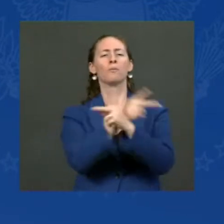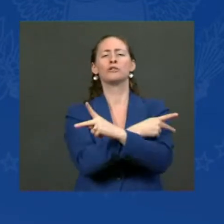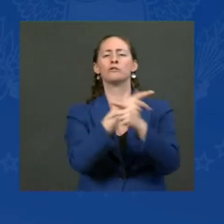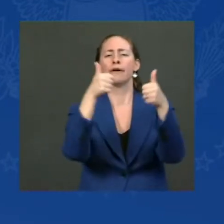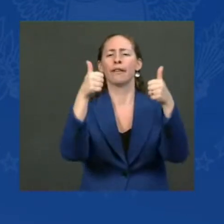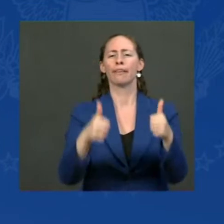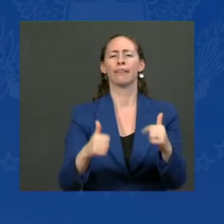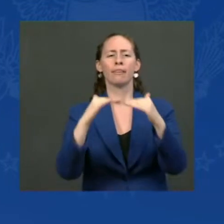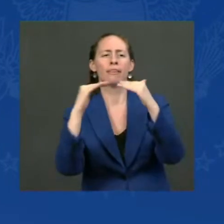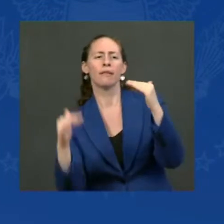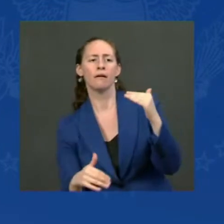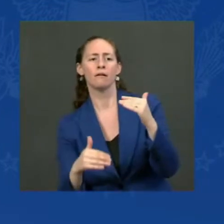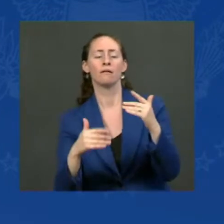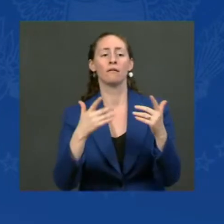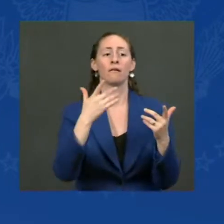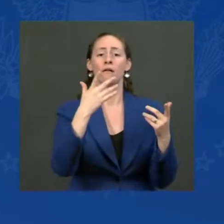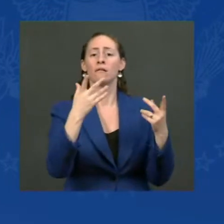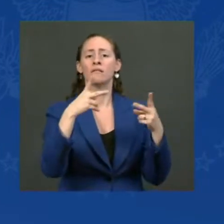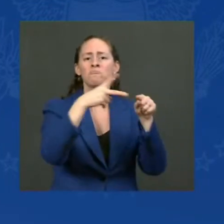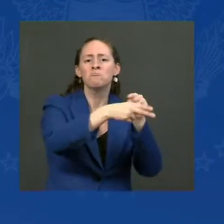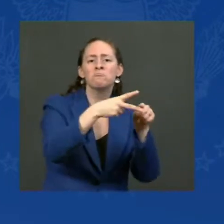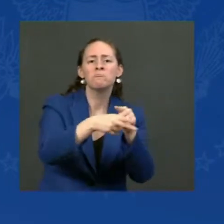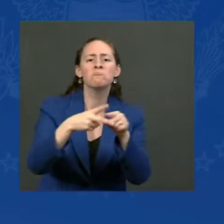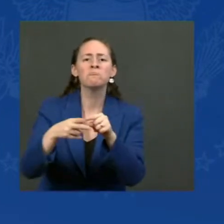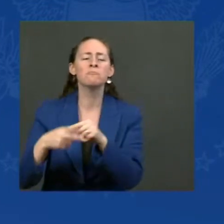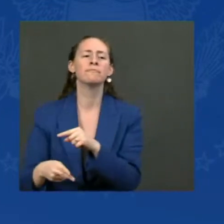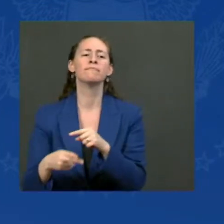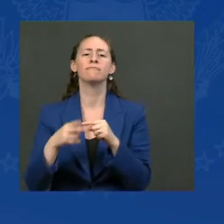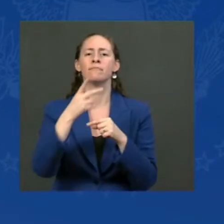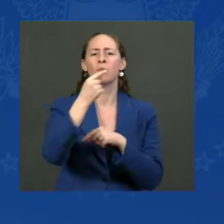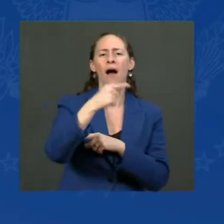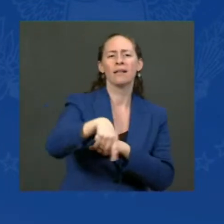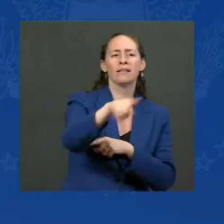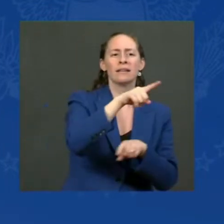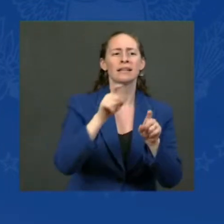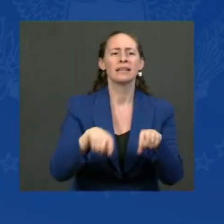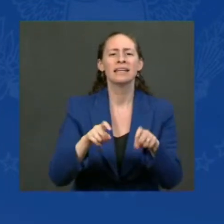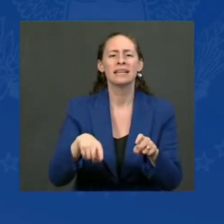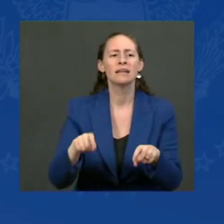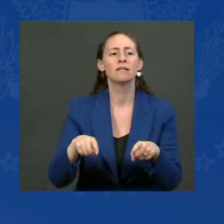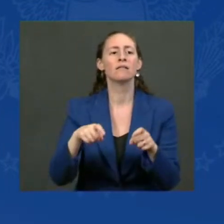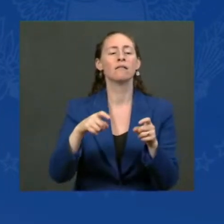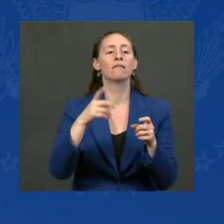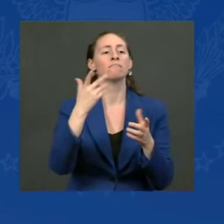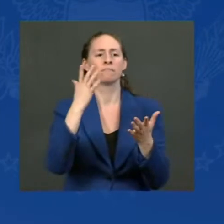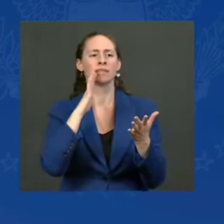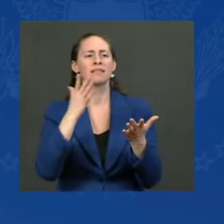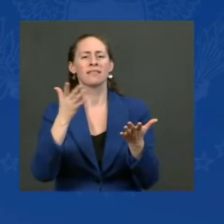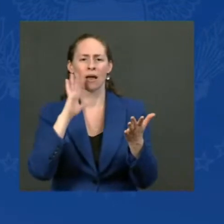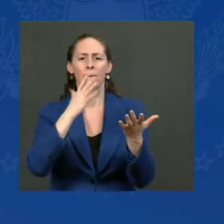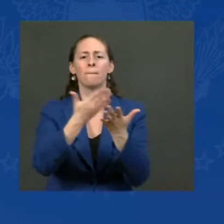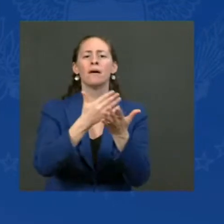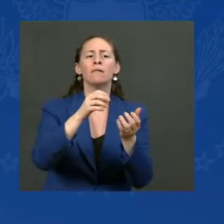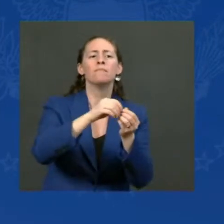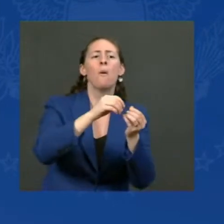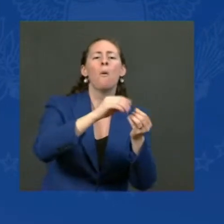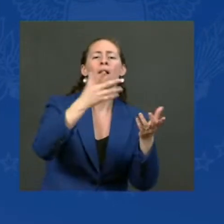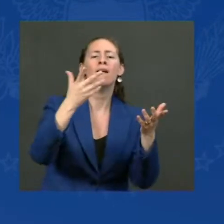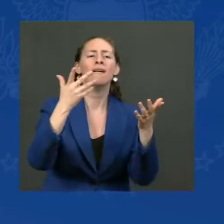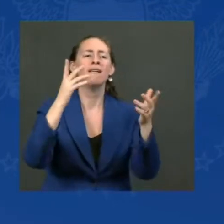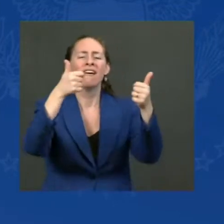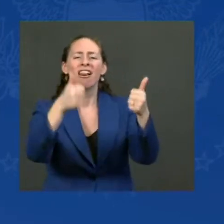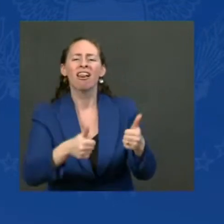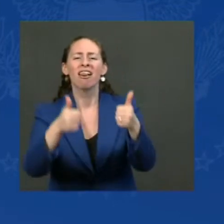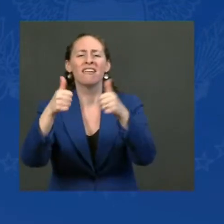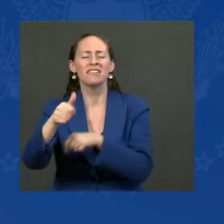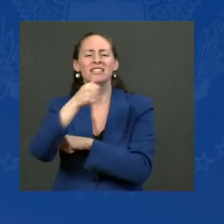resources, spreads across borders, and generates human suffering. Is nothing less